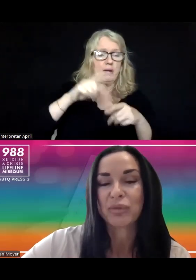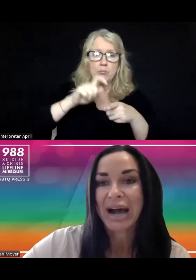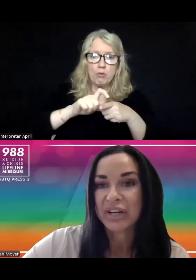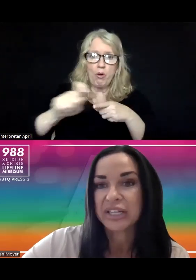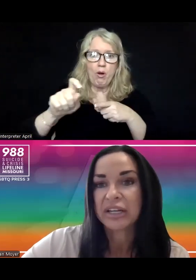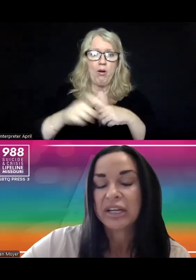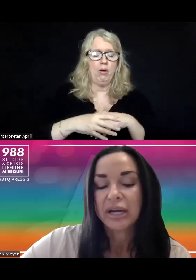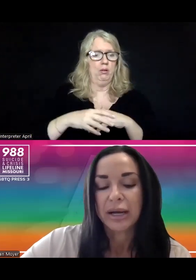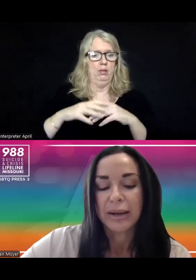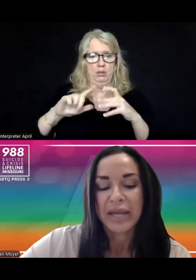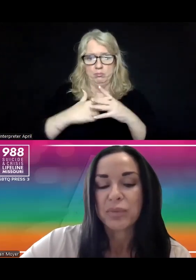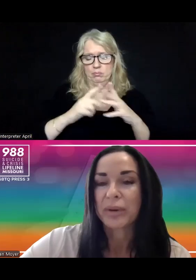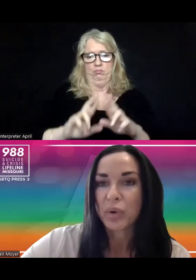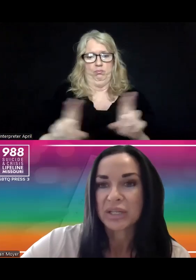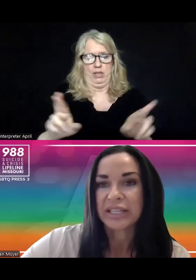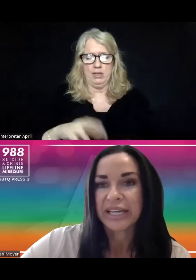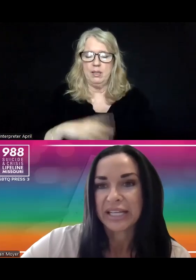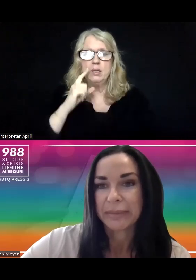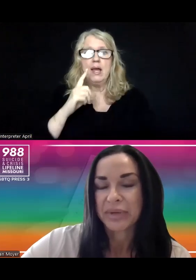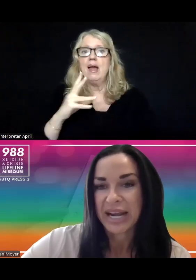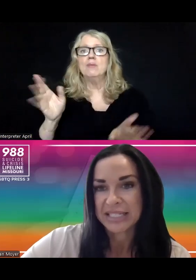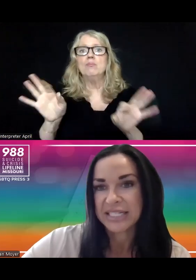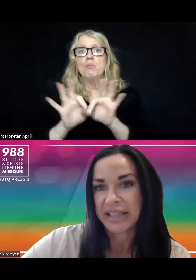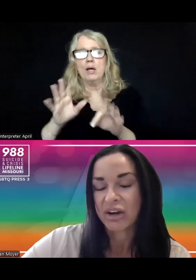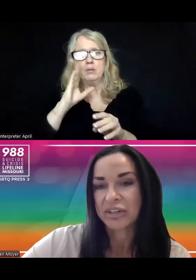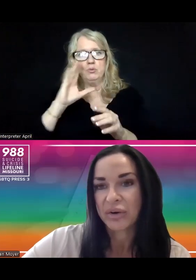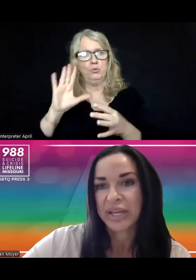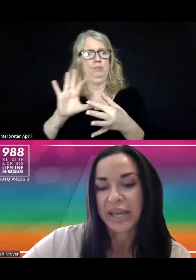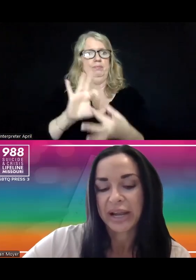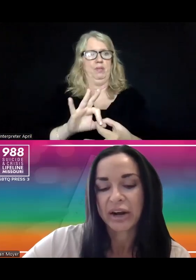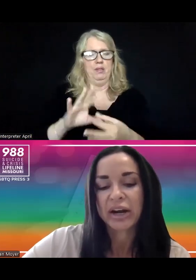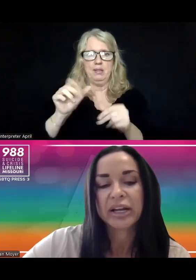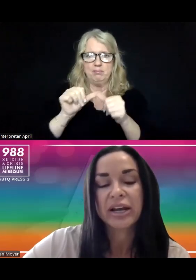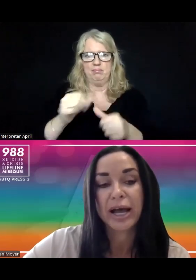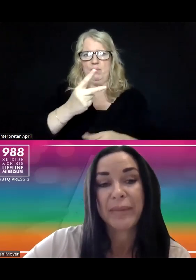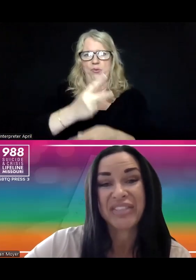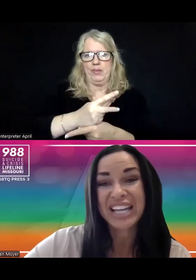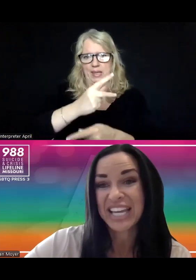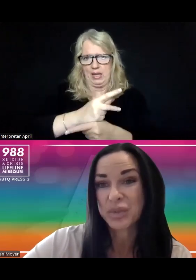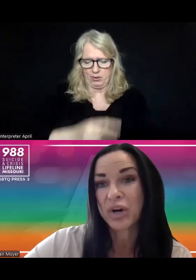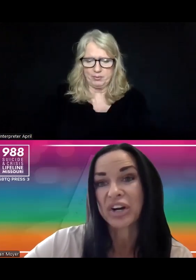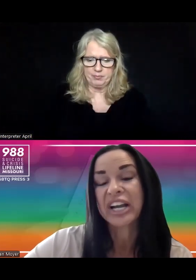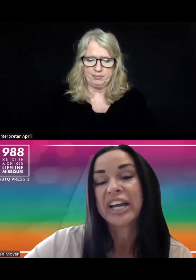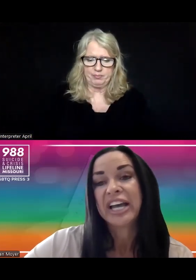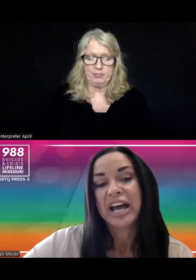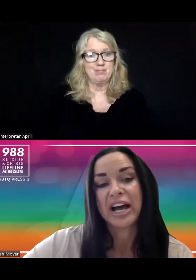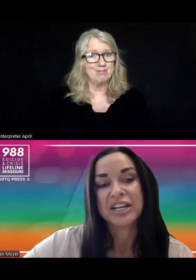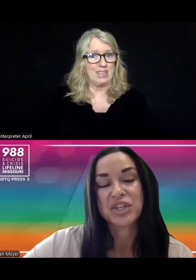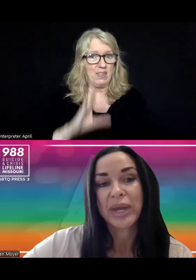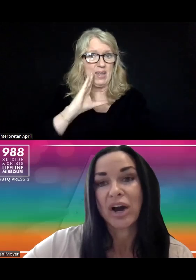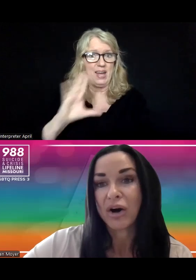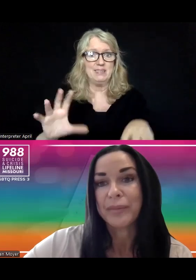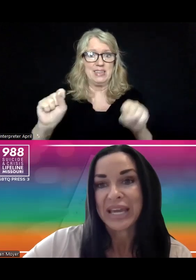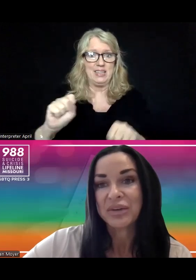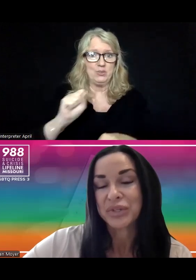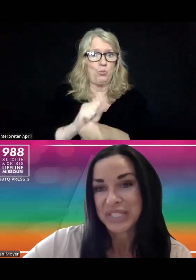them routed, and more importantly, getting them connected to that ongoing care. And that takes work. So